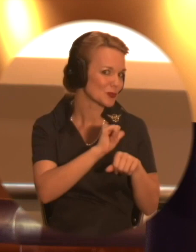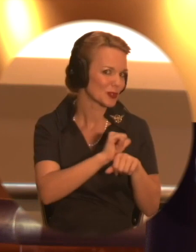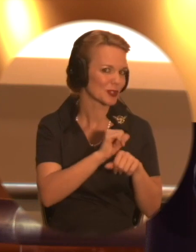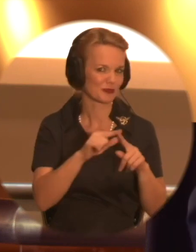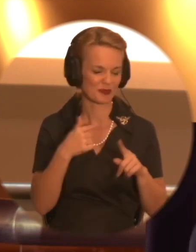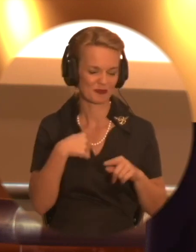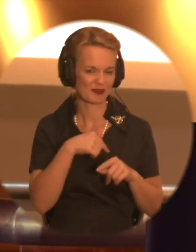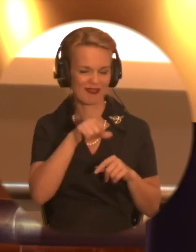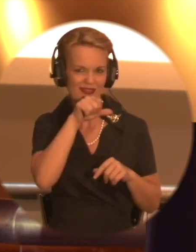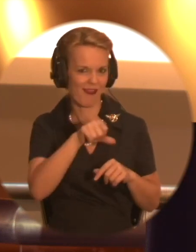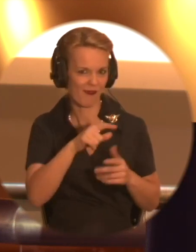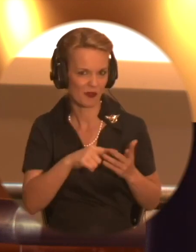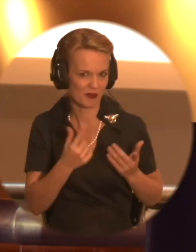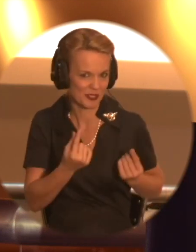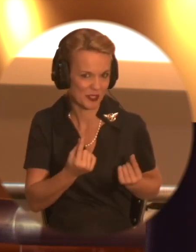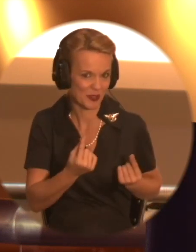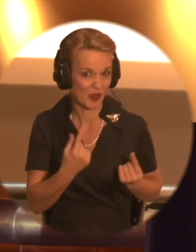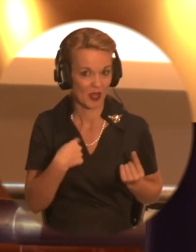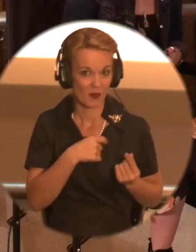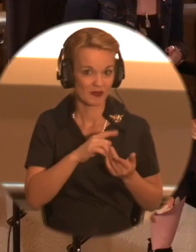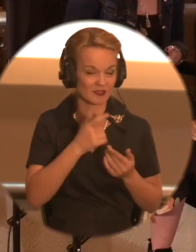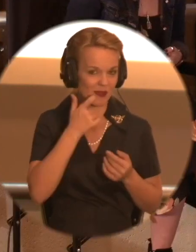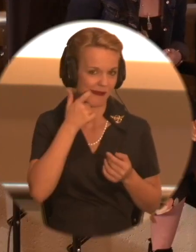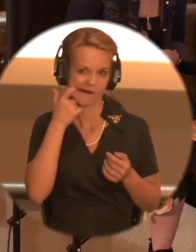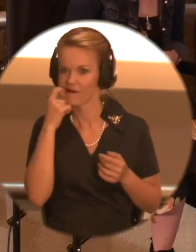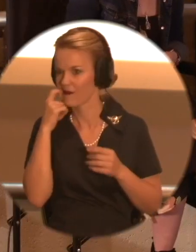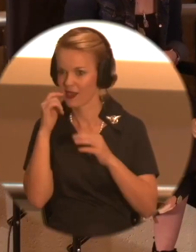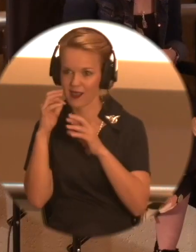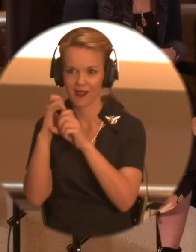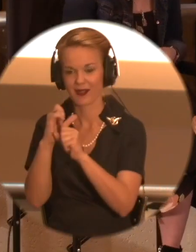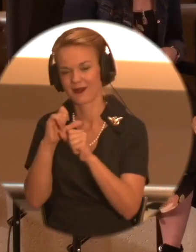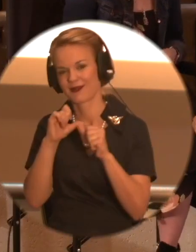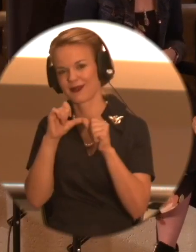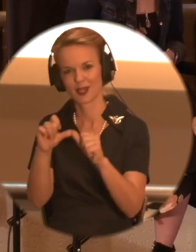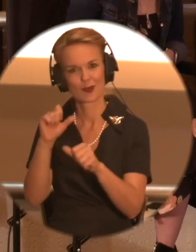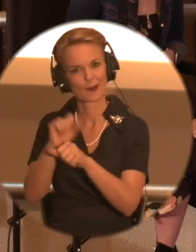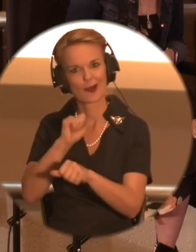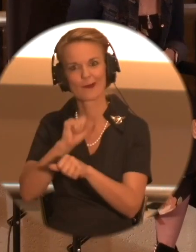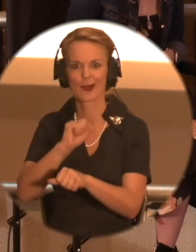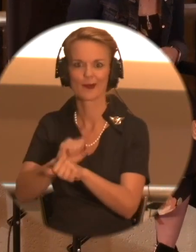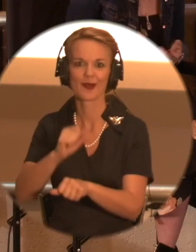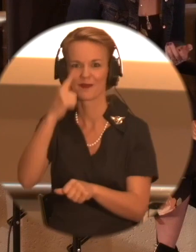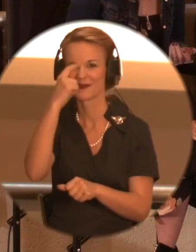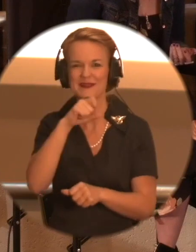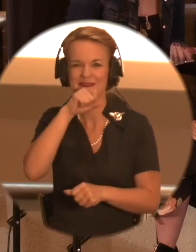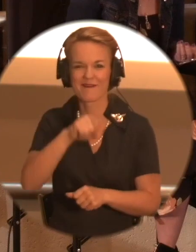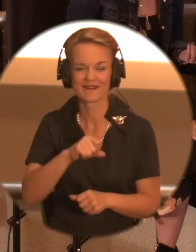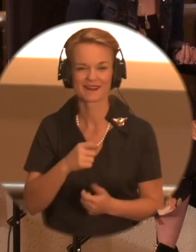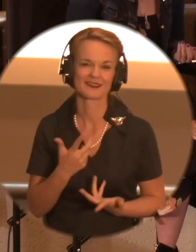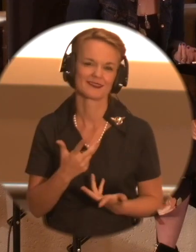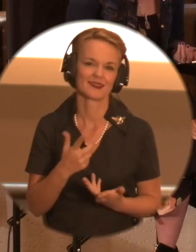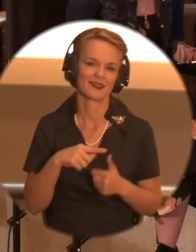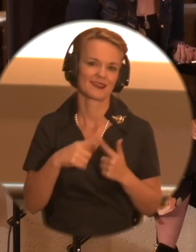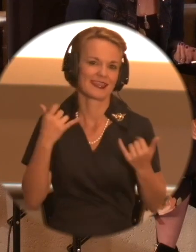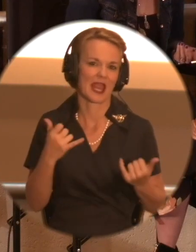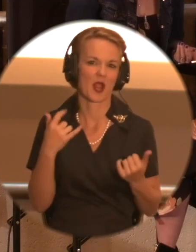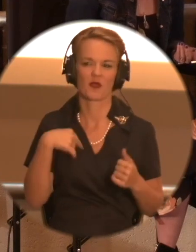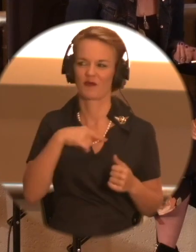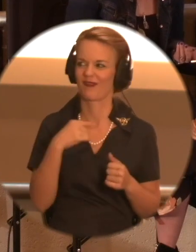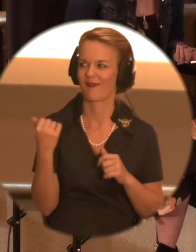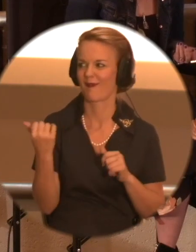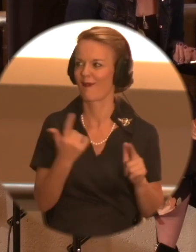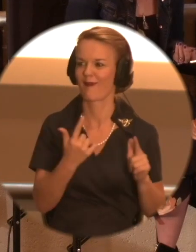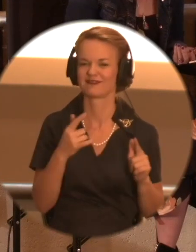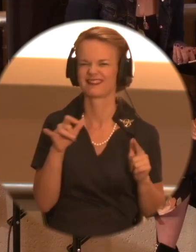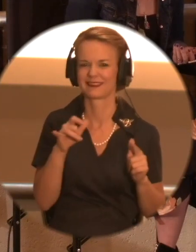We become a workaholic because we don't want to do anything else. You become addicted to that fun, right? And it is what it is. And now we get to all nerd out with each other about how